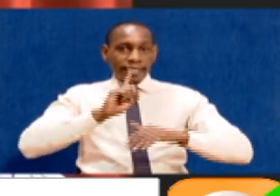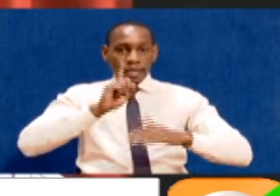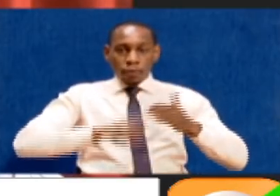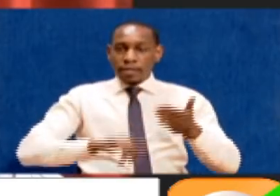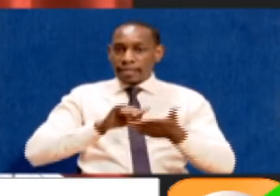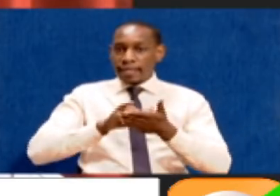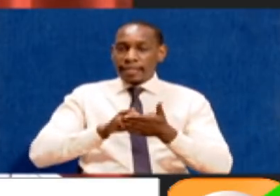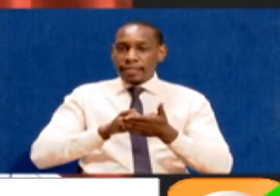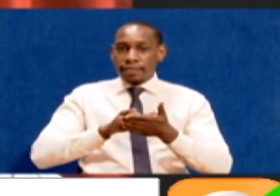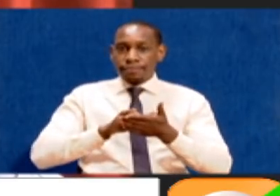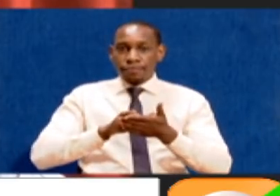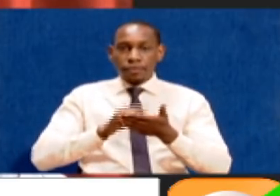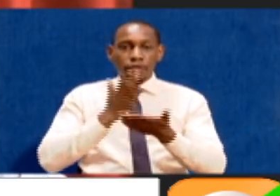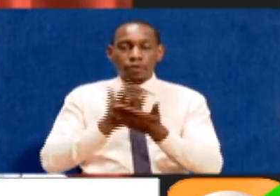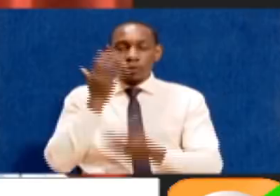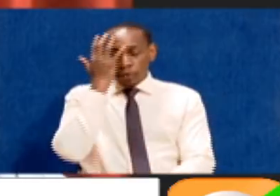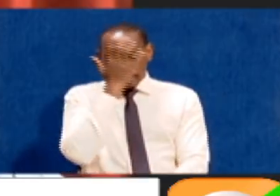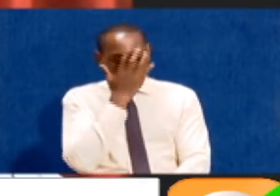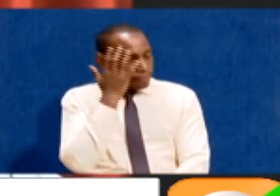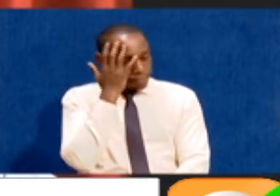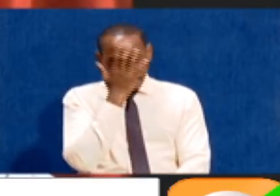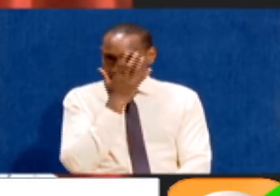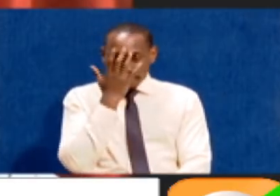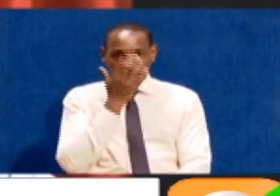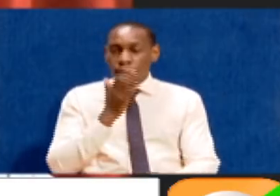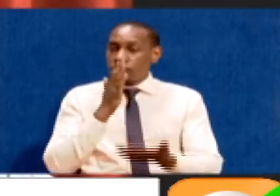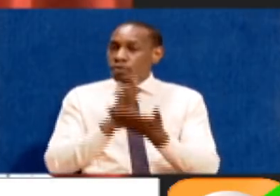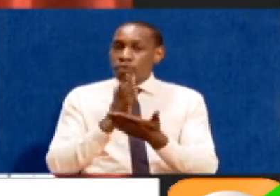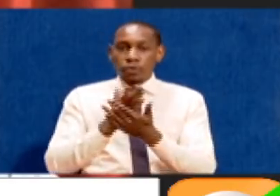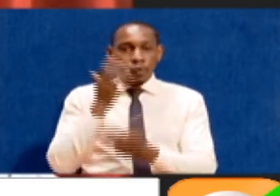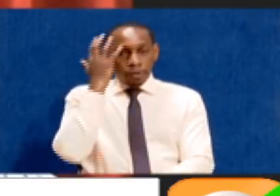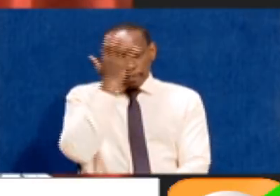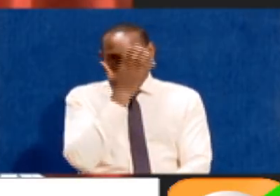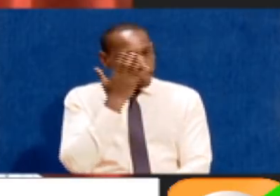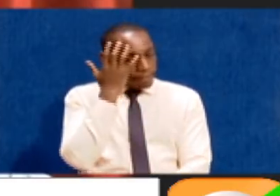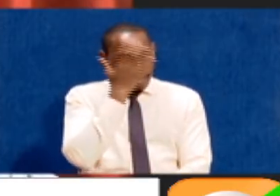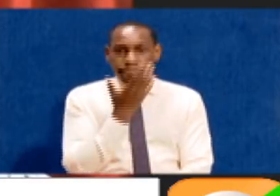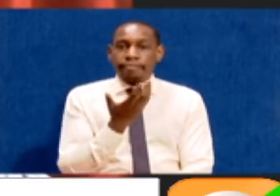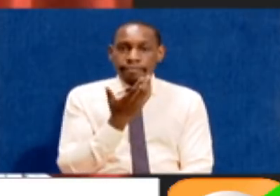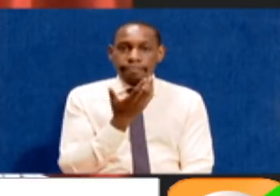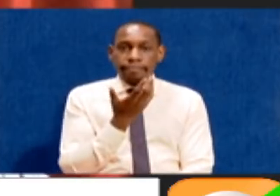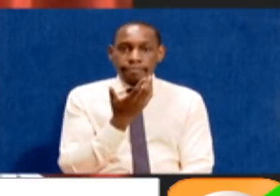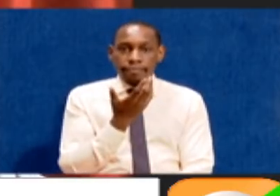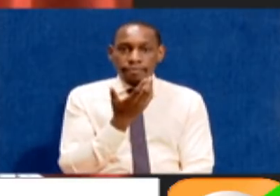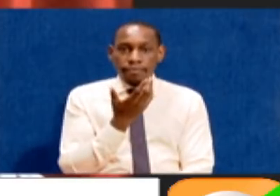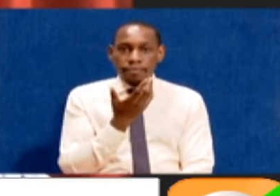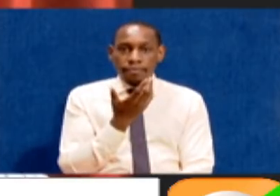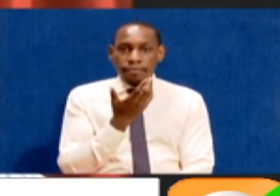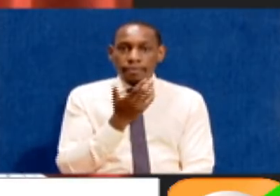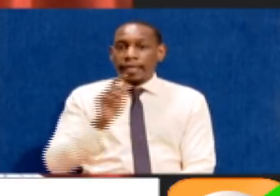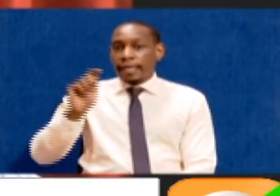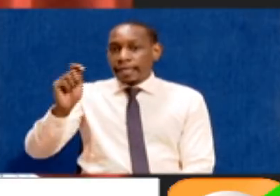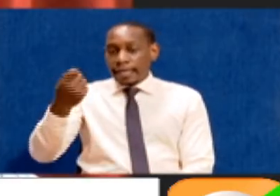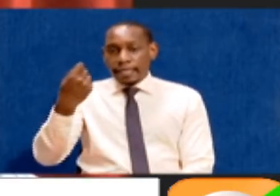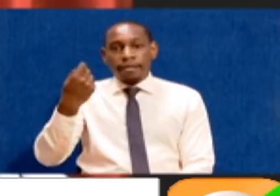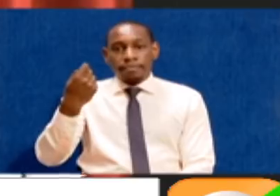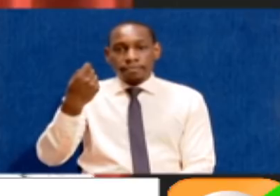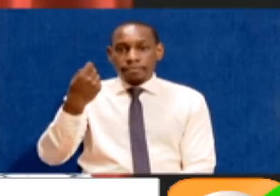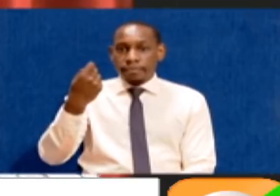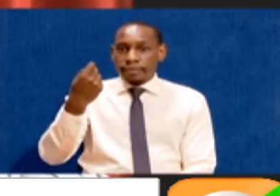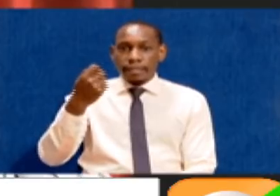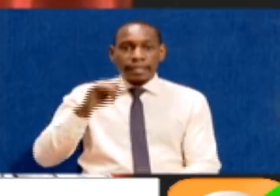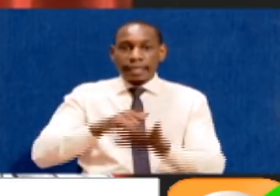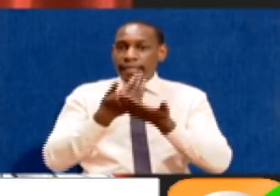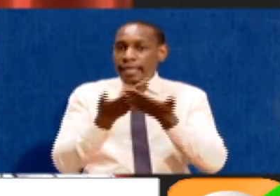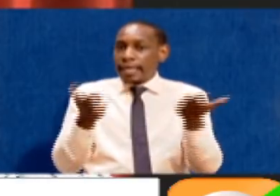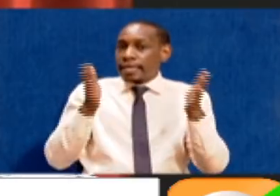is also a disgrace. There's also a disgrace to our nation